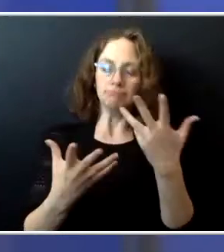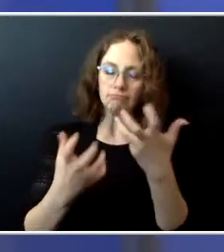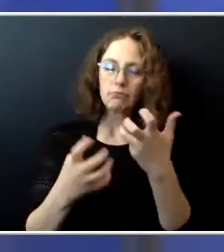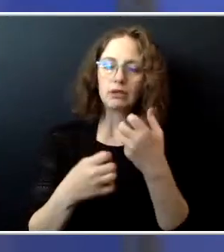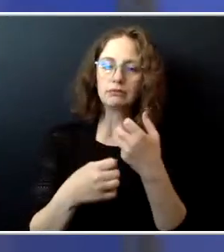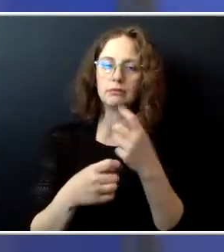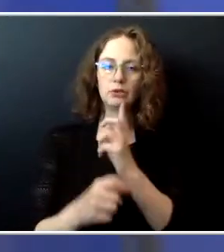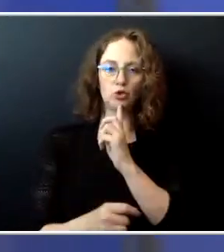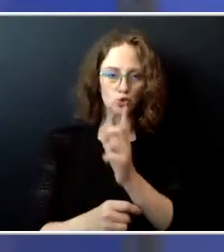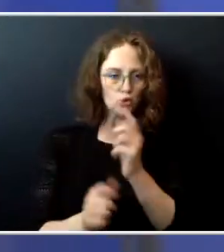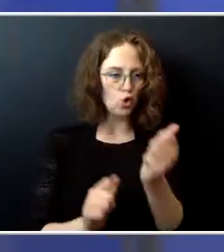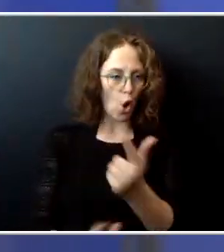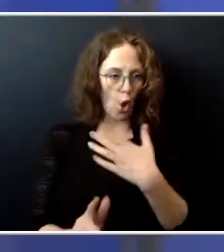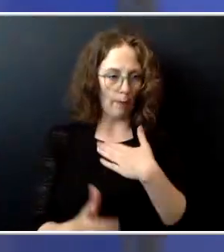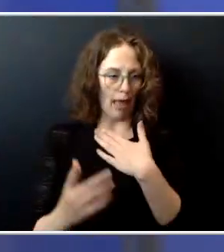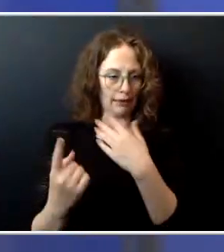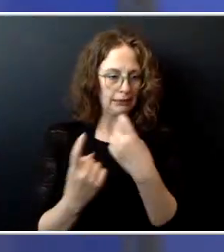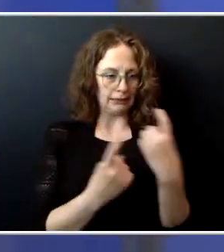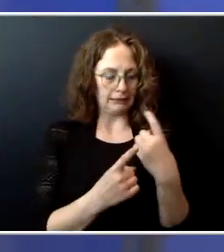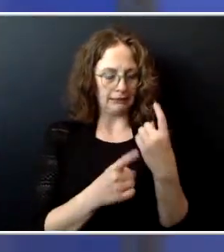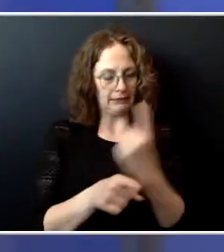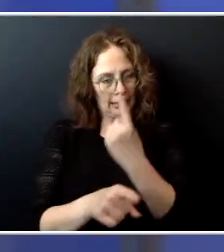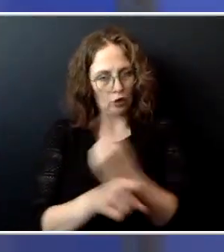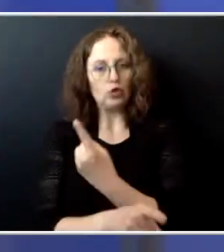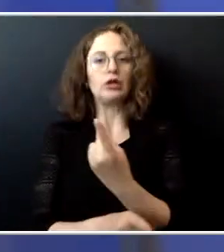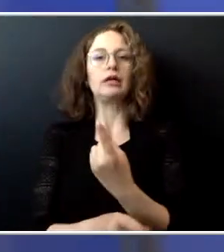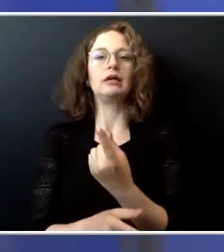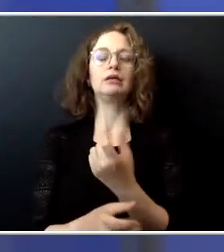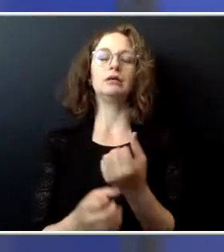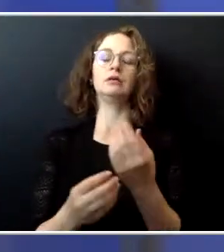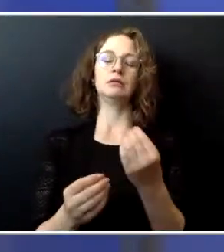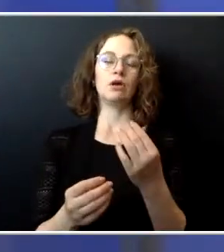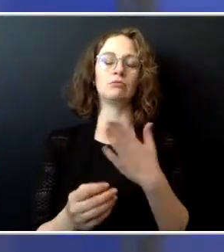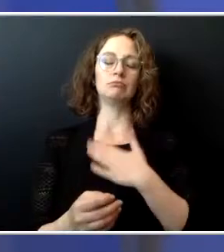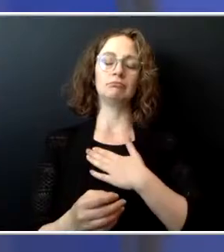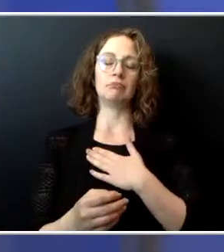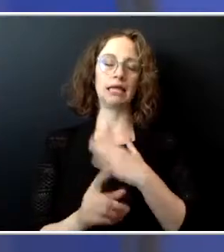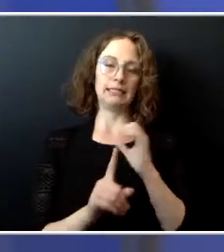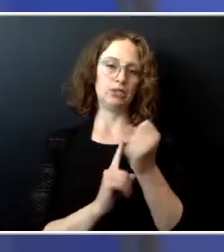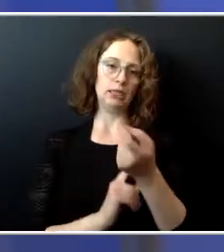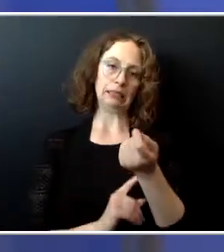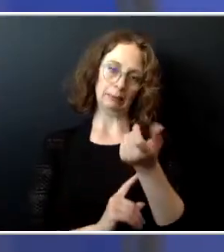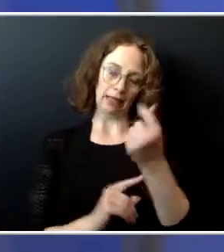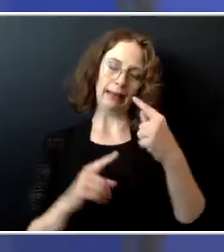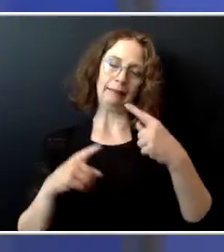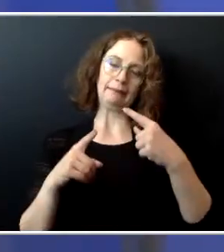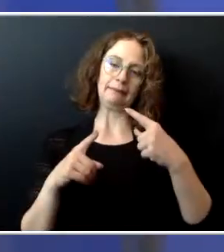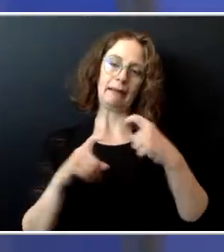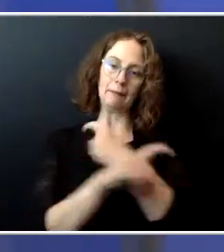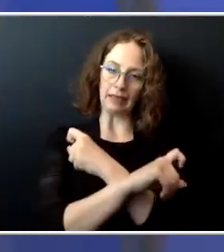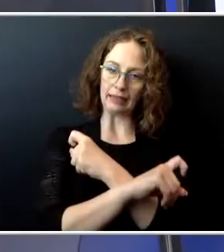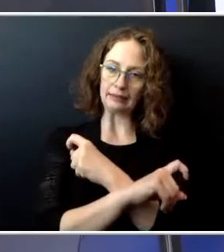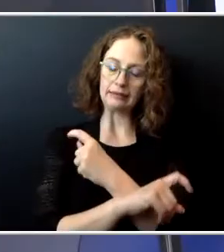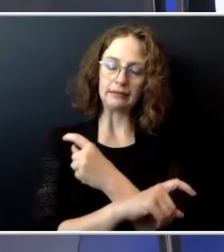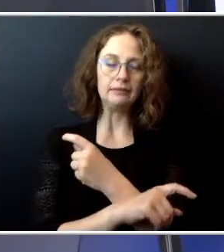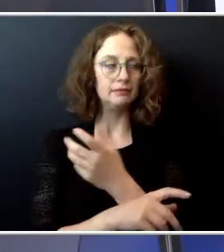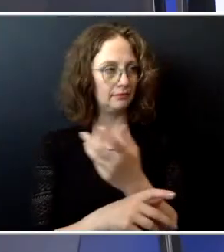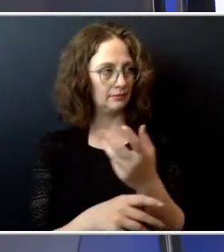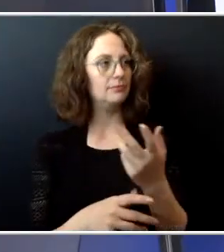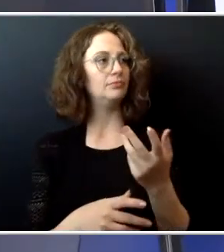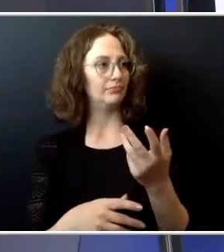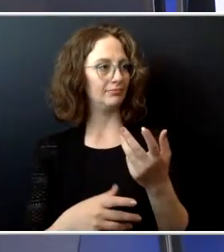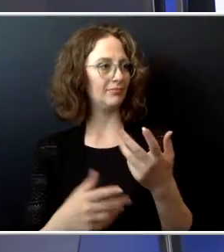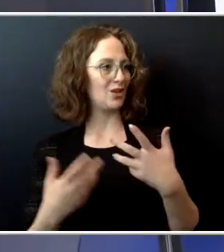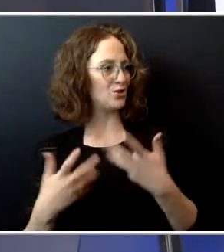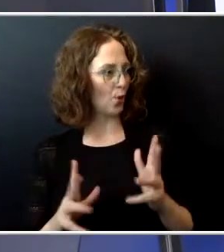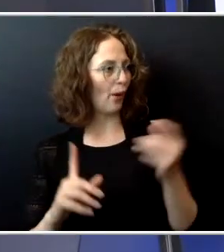for my case, I had those different factors where I had to make sure. So that it read right. You need to make sure you're reading those tests So right. it's like,